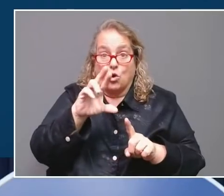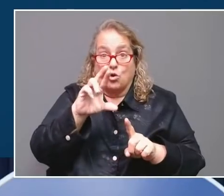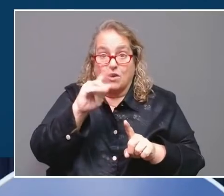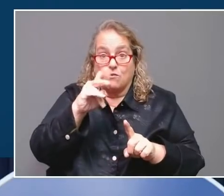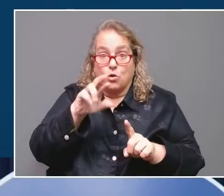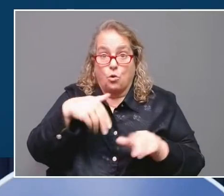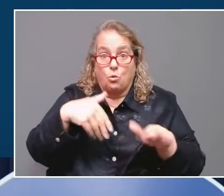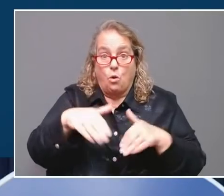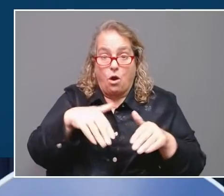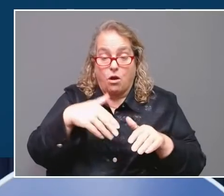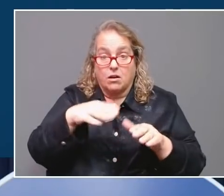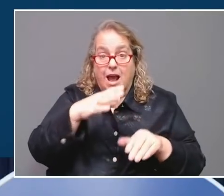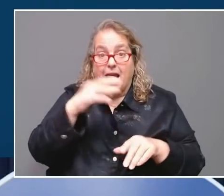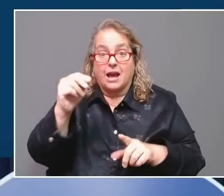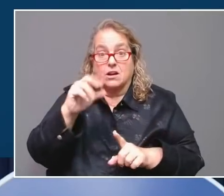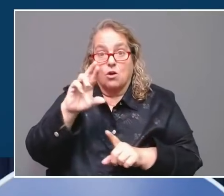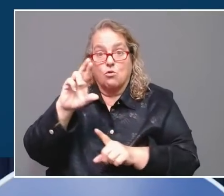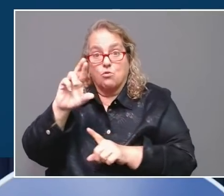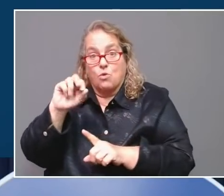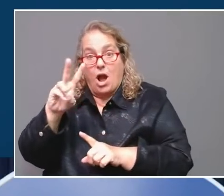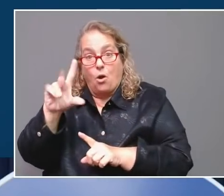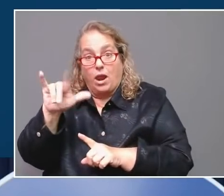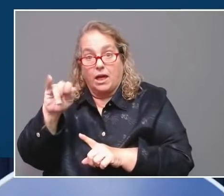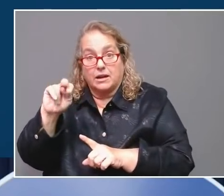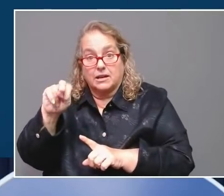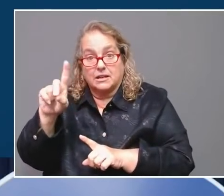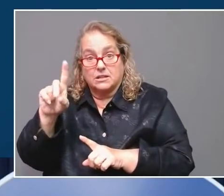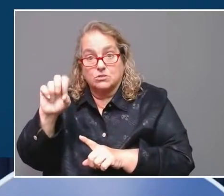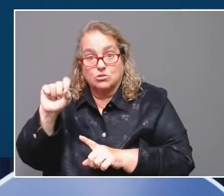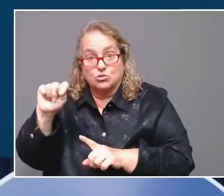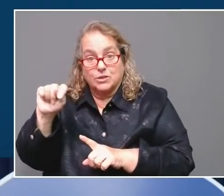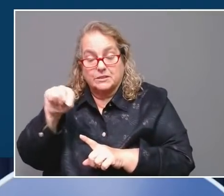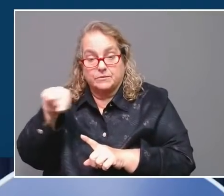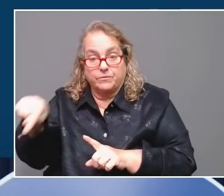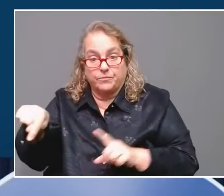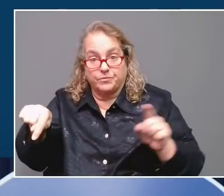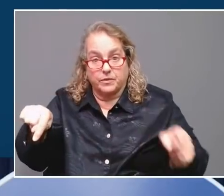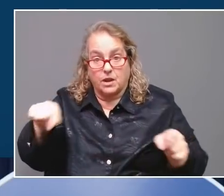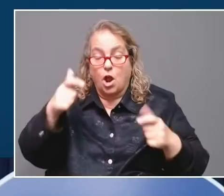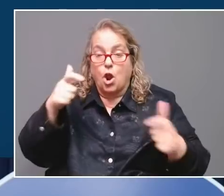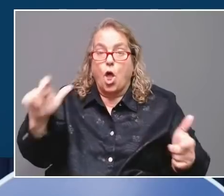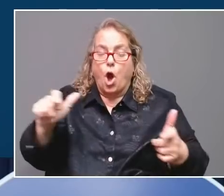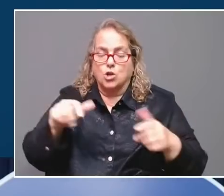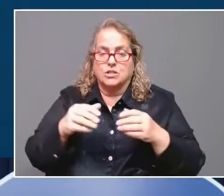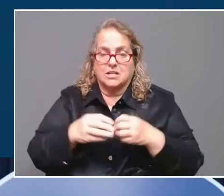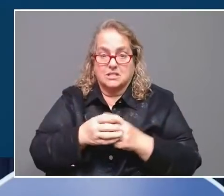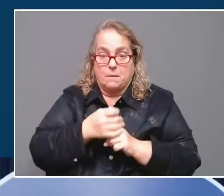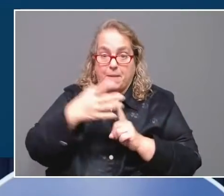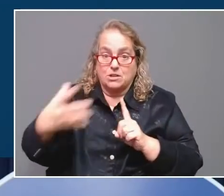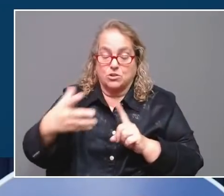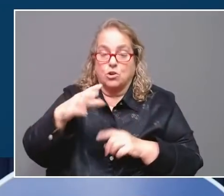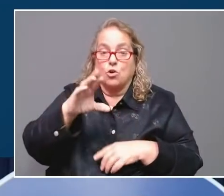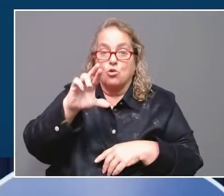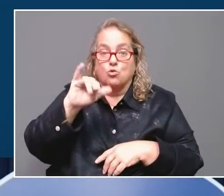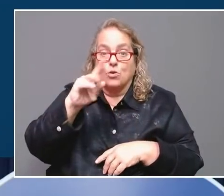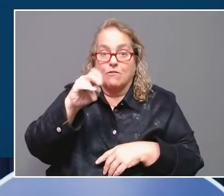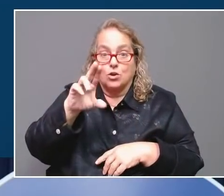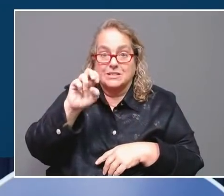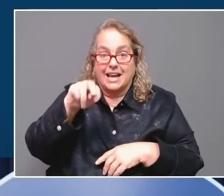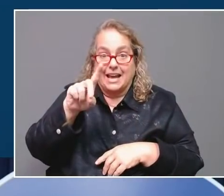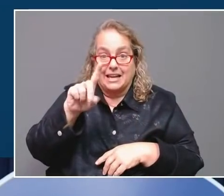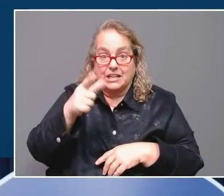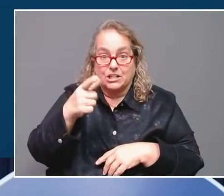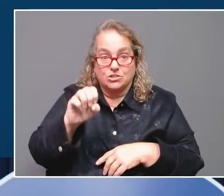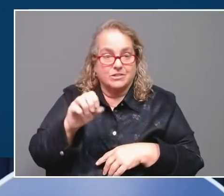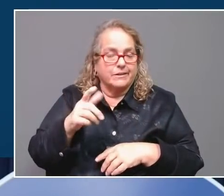The expansion will include plazas, gardens, and a large observation pier at the river's edge that can accommodate events, performances, weddings,